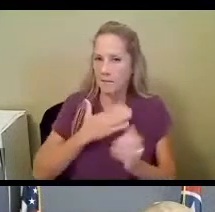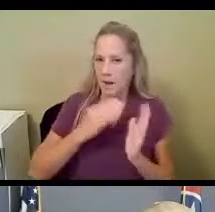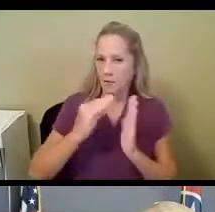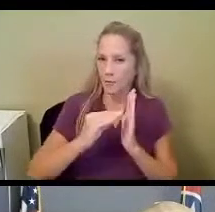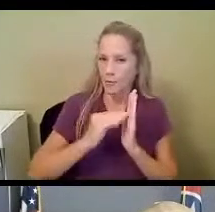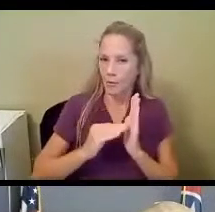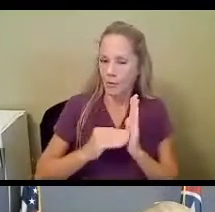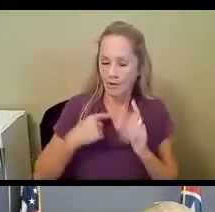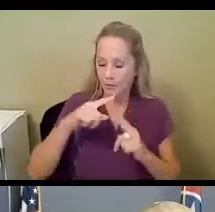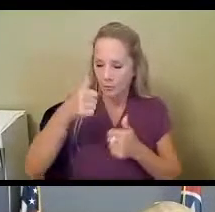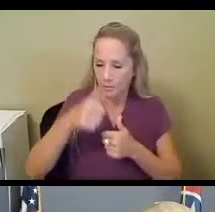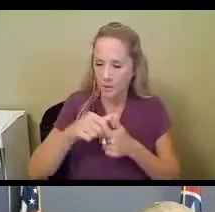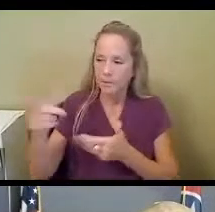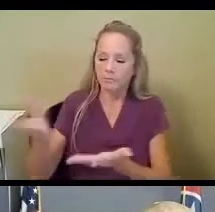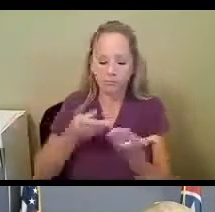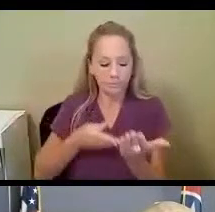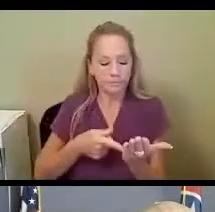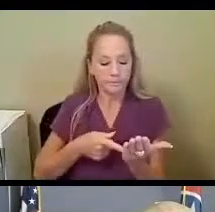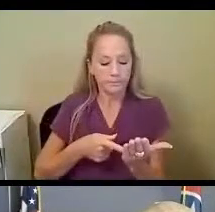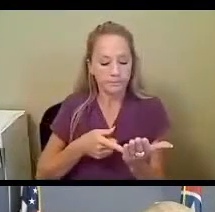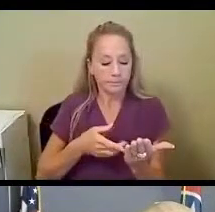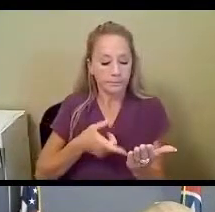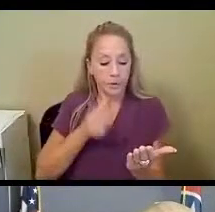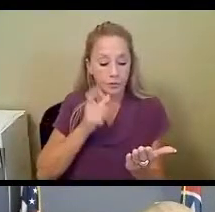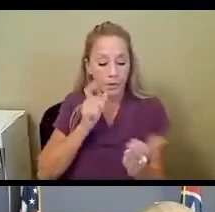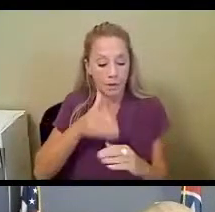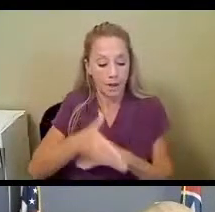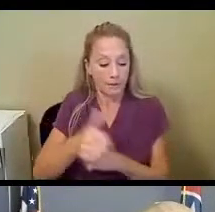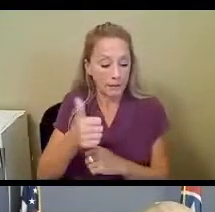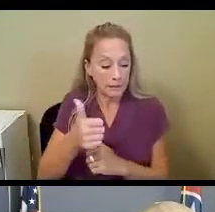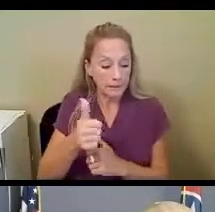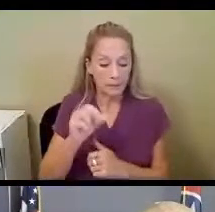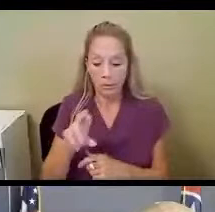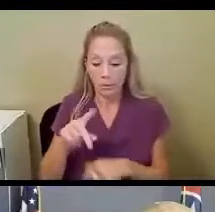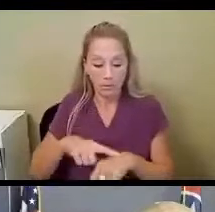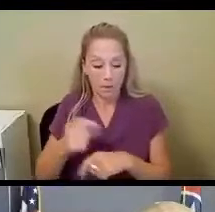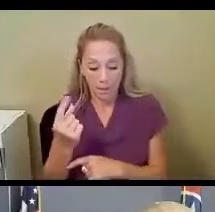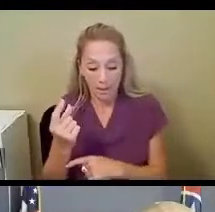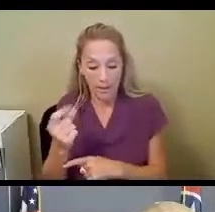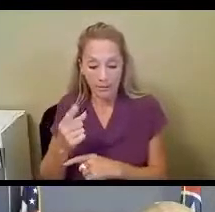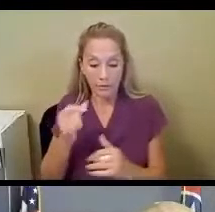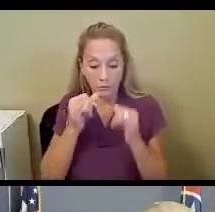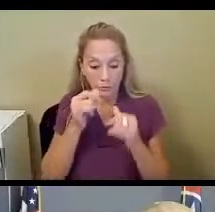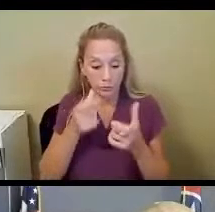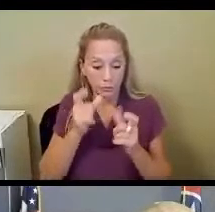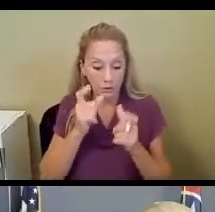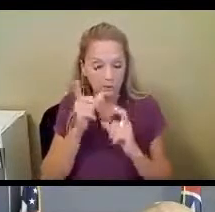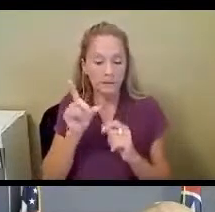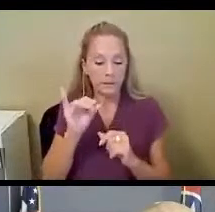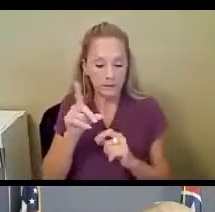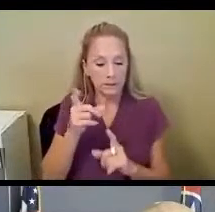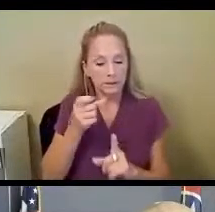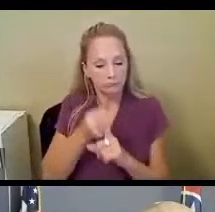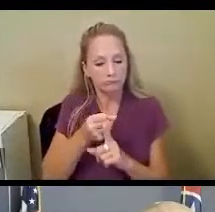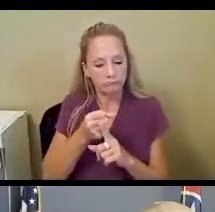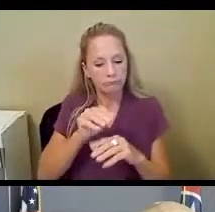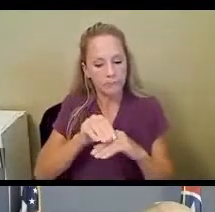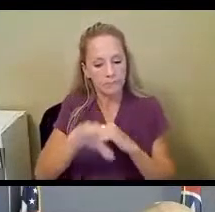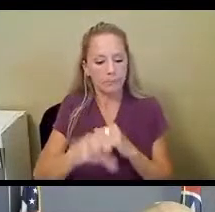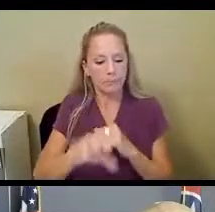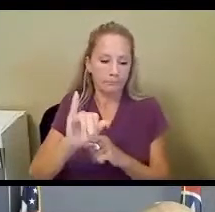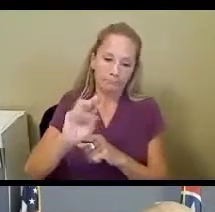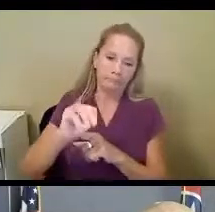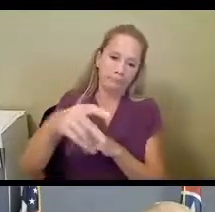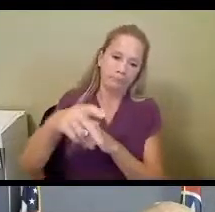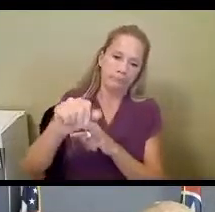restricting consumption or consumption after 10 or 11 p.m. Had impact. And so